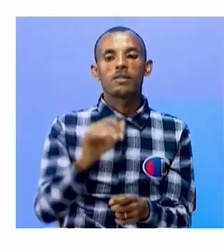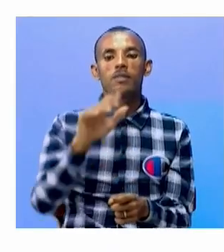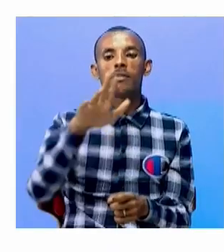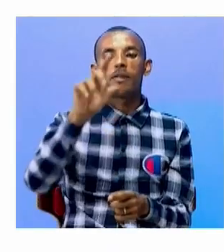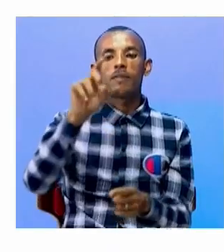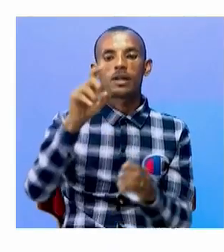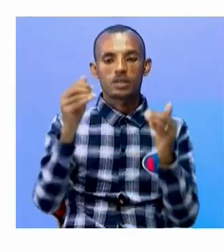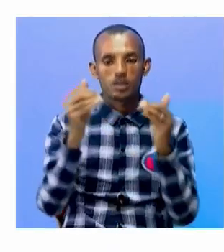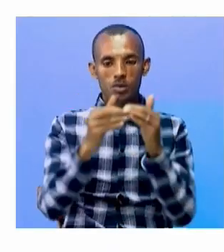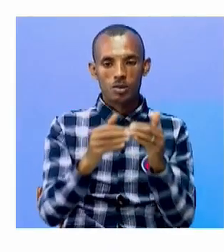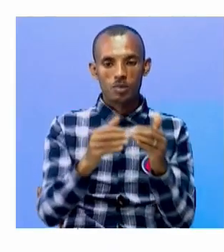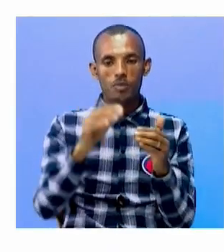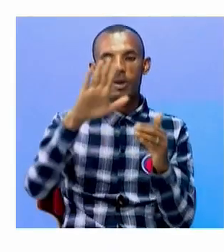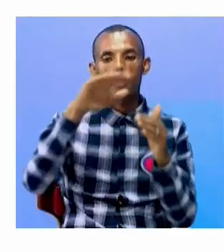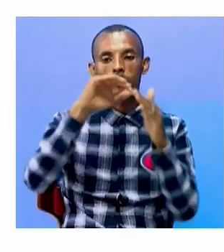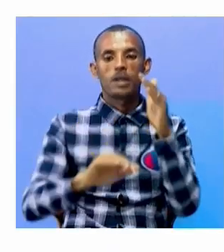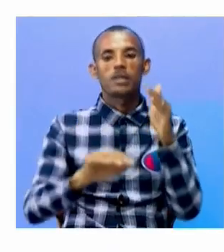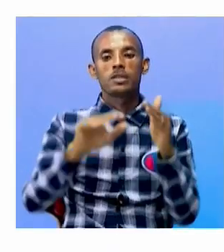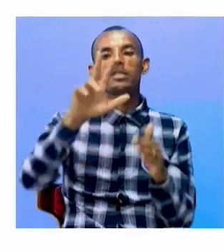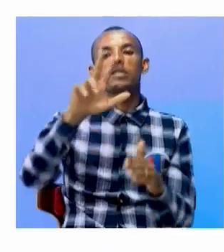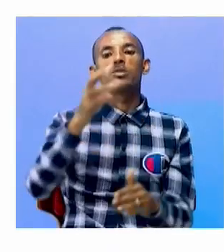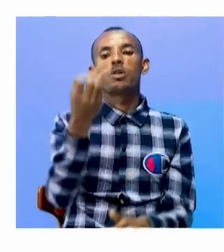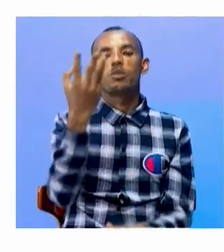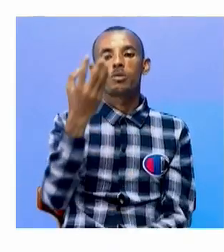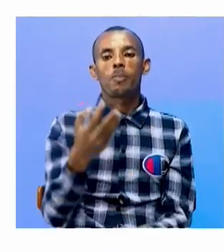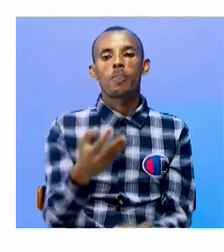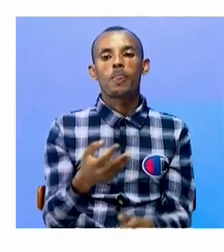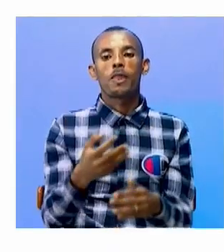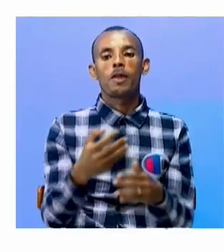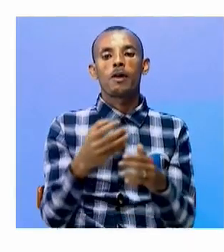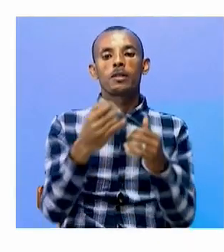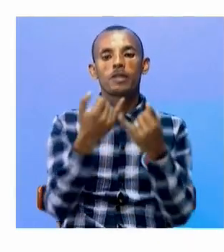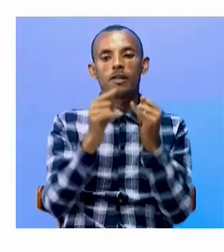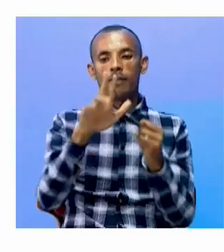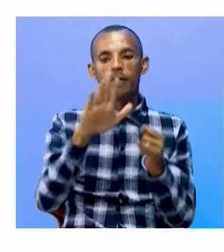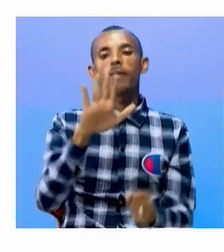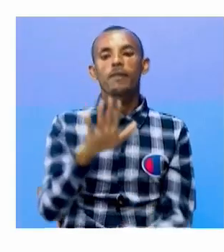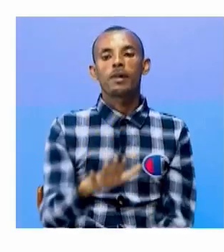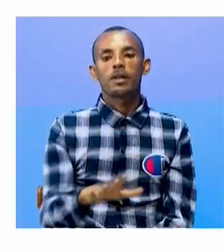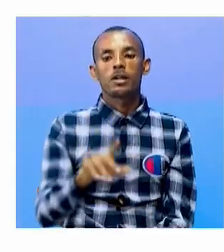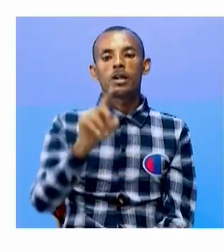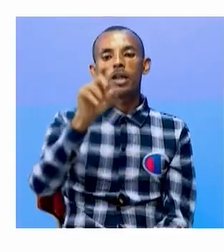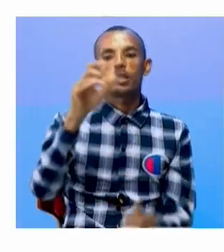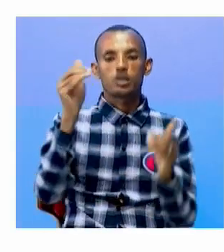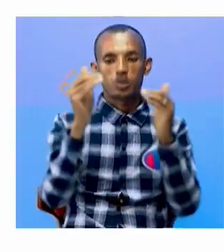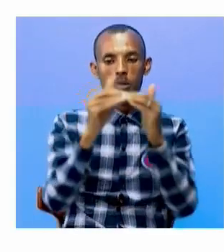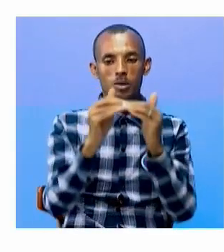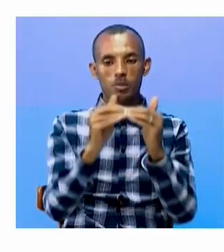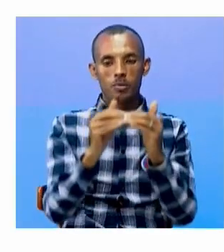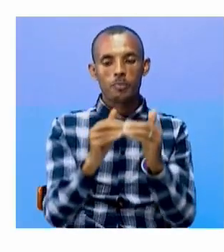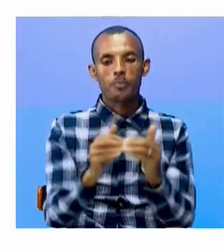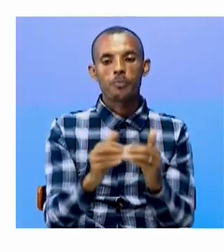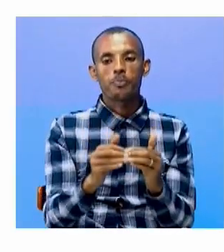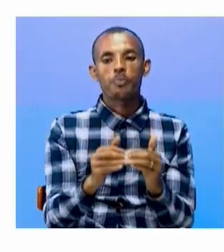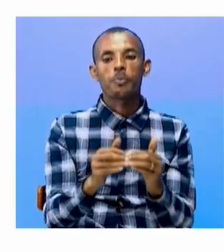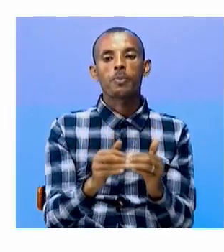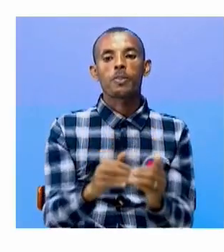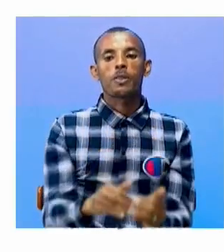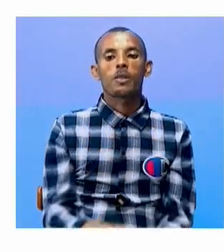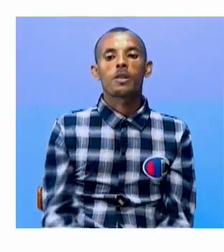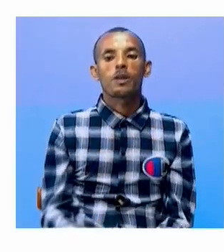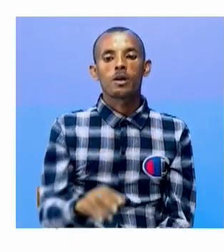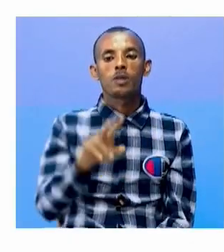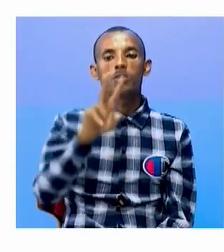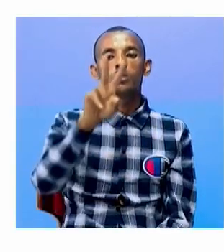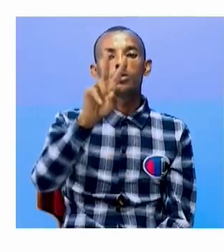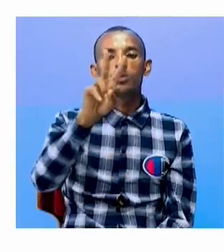equal to 5 minus 3, it is 2. Divide both sides by 5. This cancelled out. X is equal to